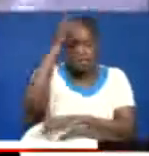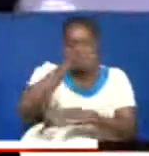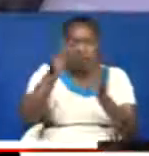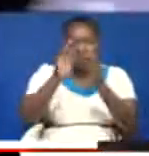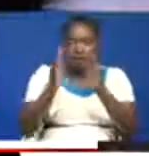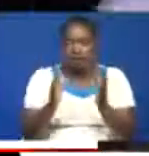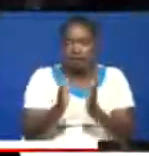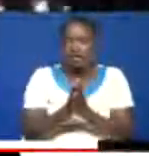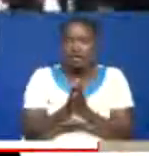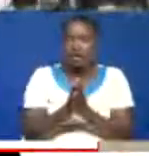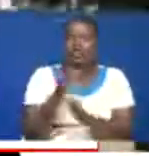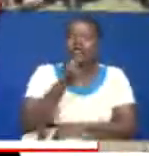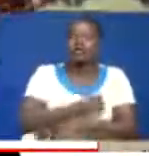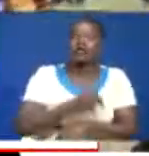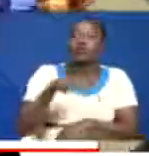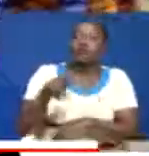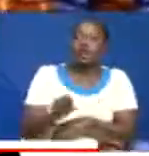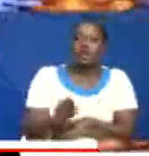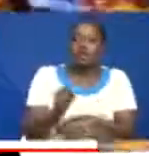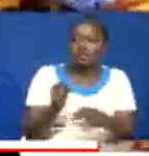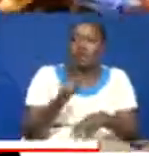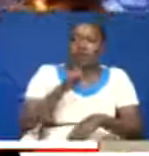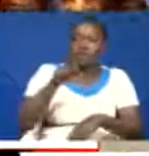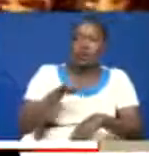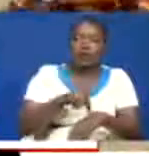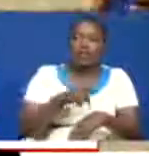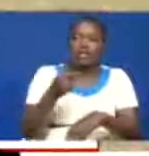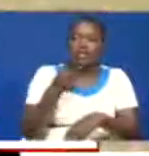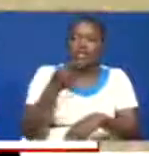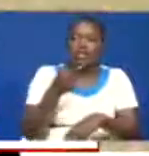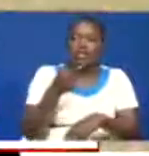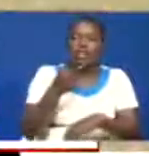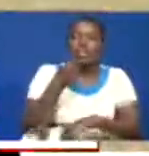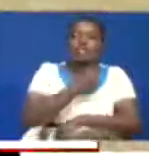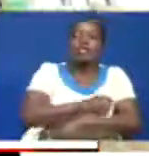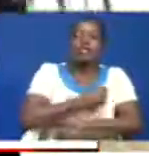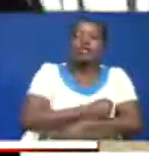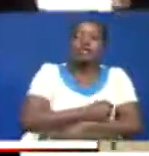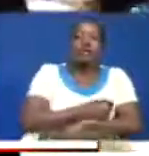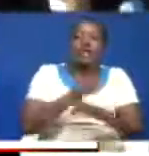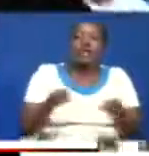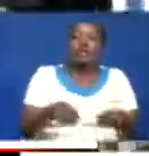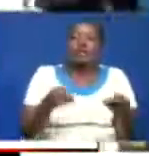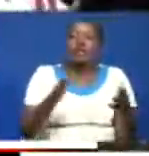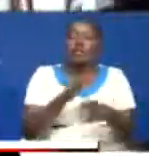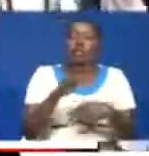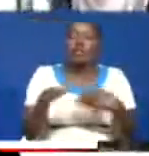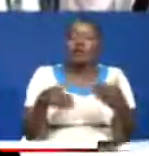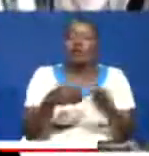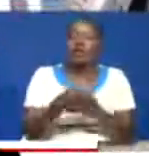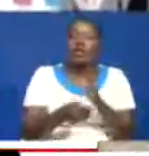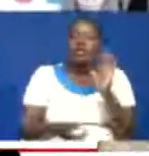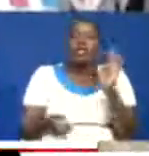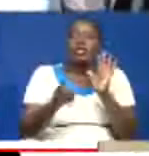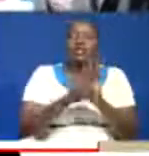St Ronan School Principal Sister Fridah Adongo said the school has provided all the required materials